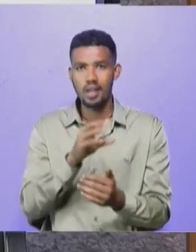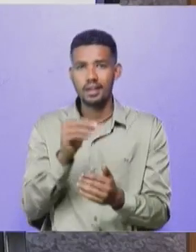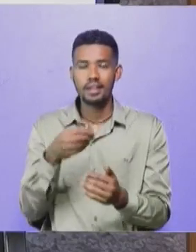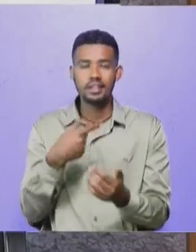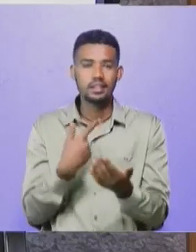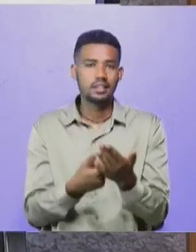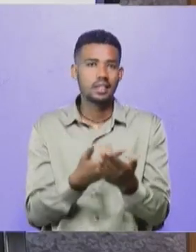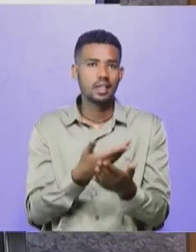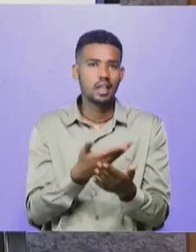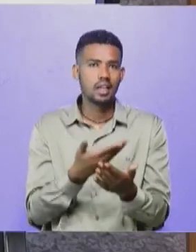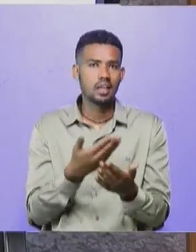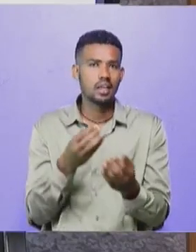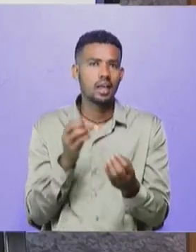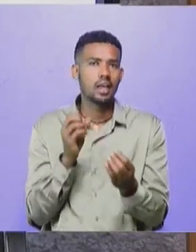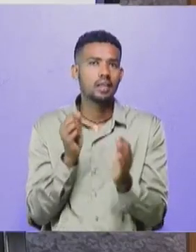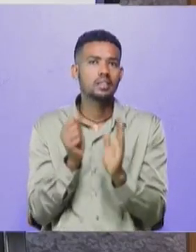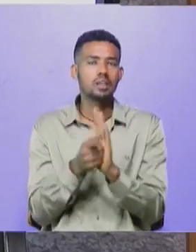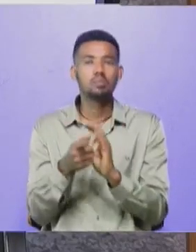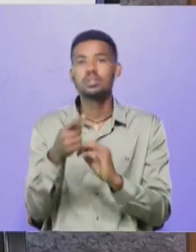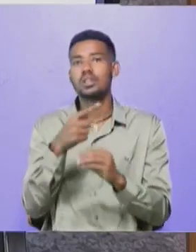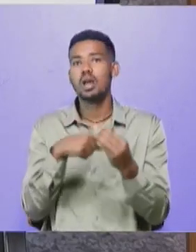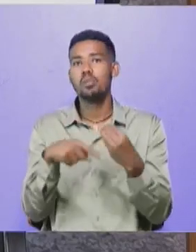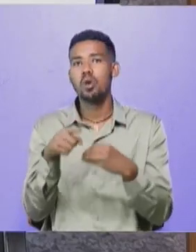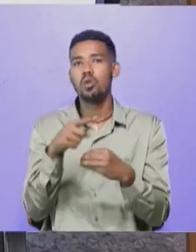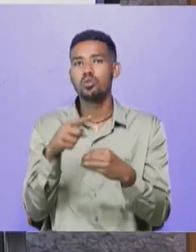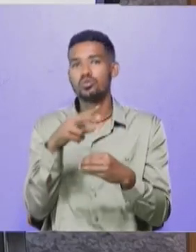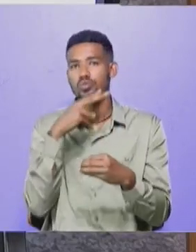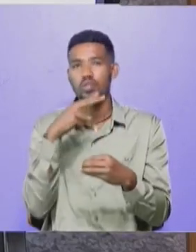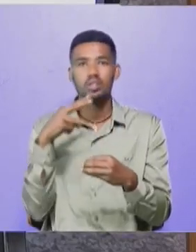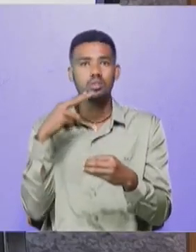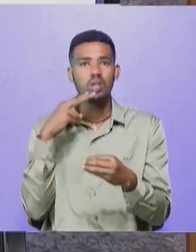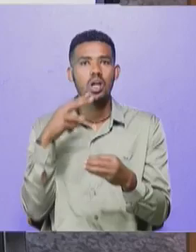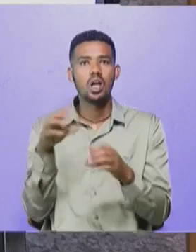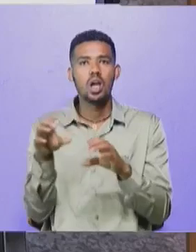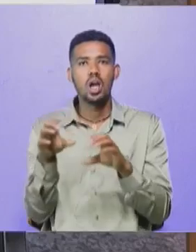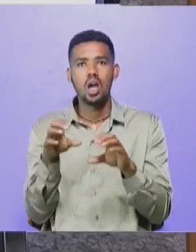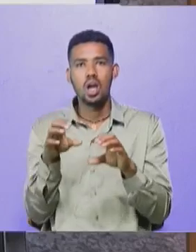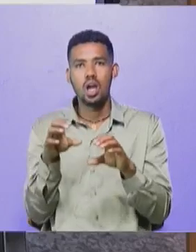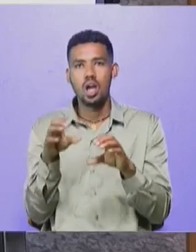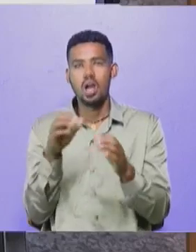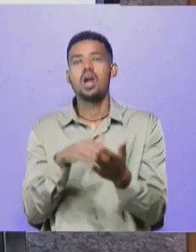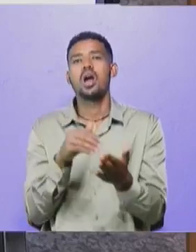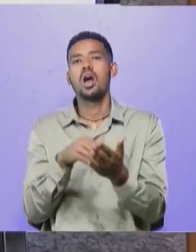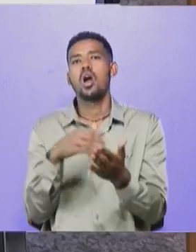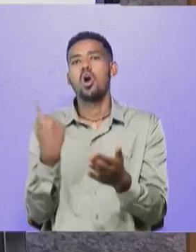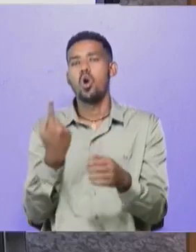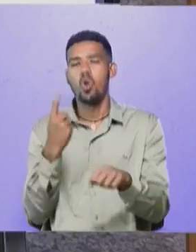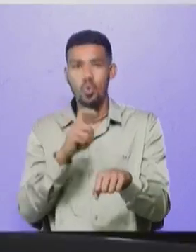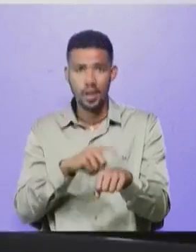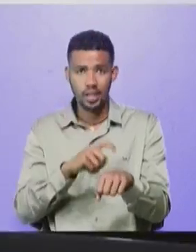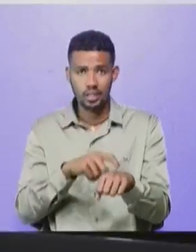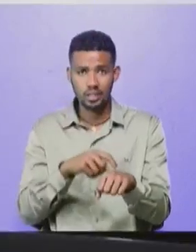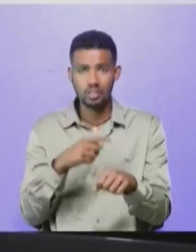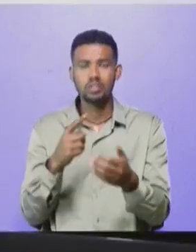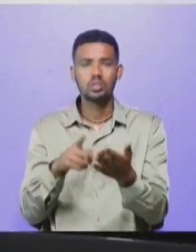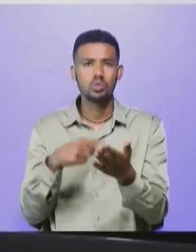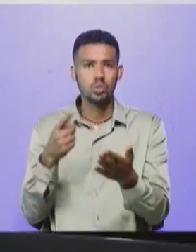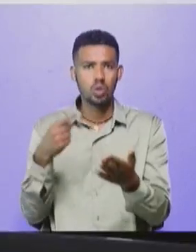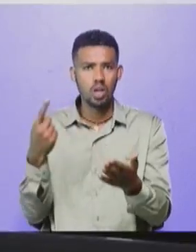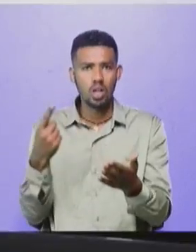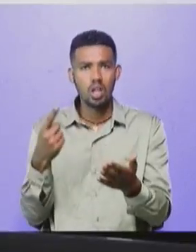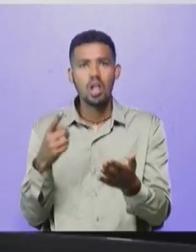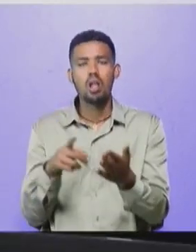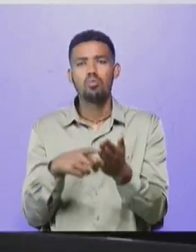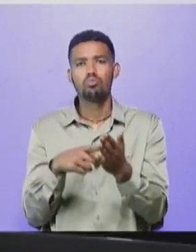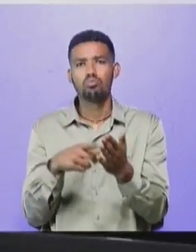are examples about adverbs of frequency, like always, usually,